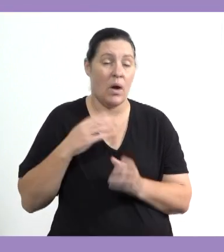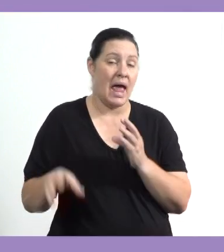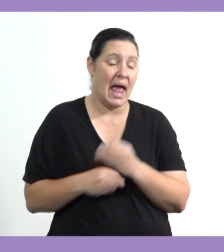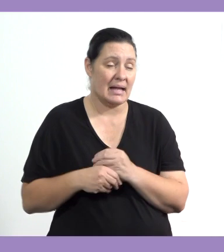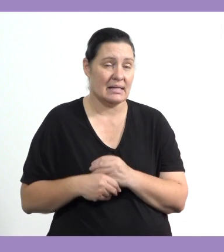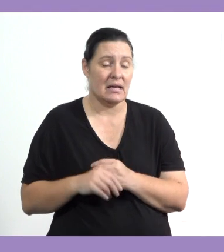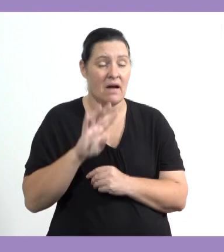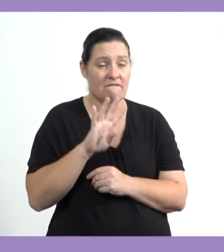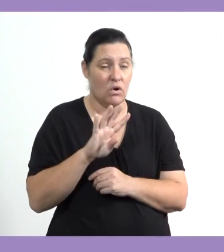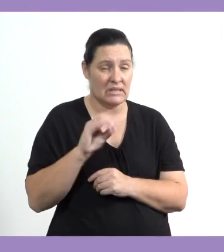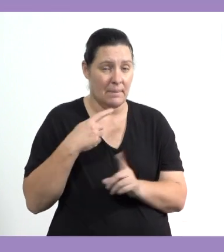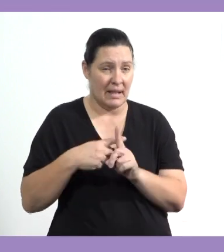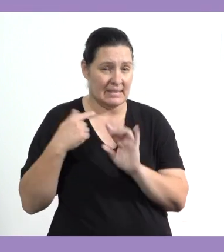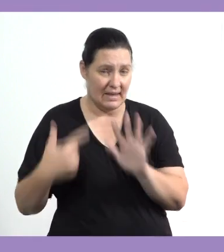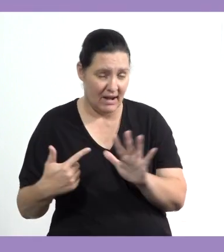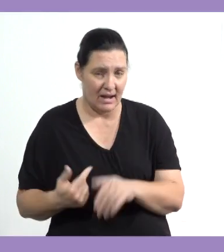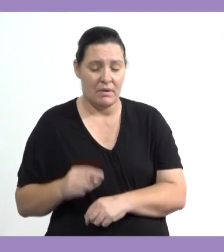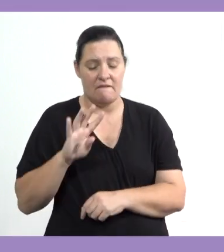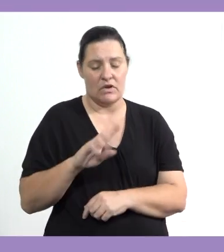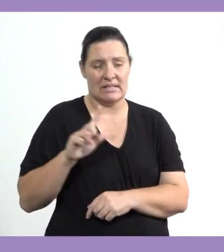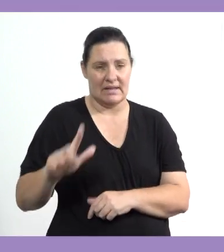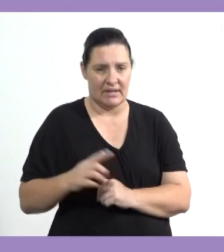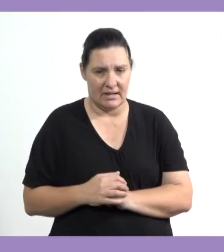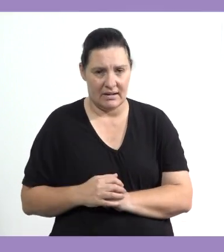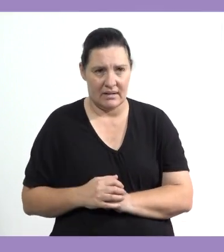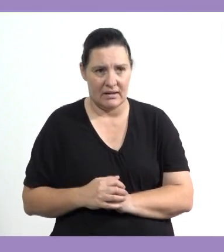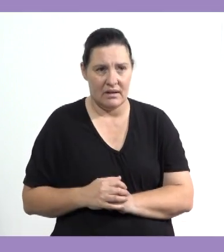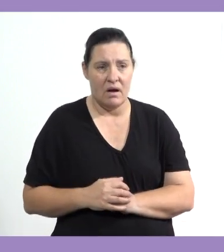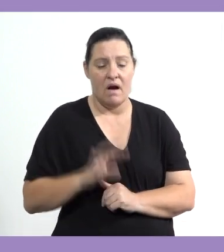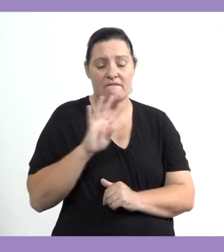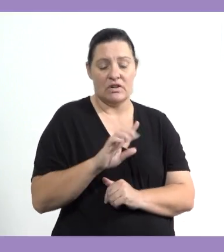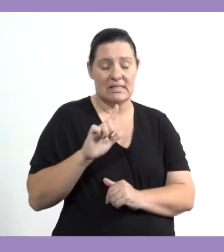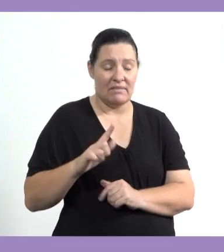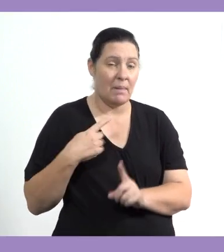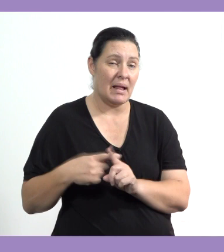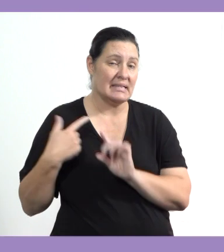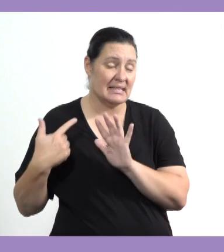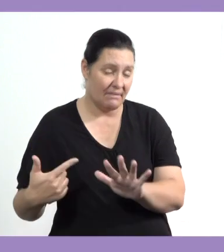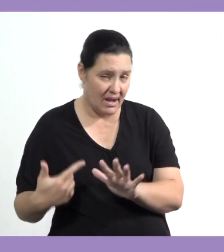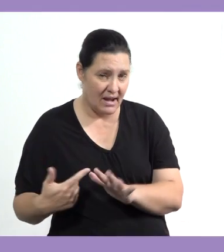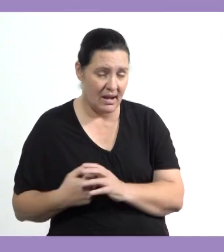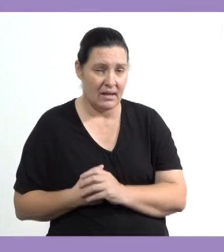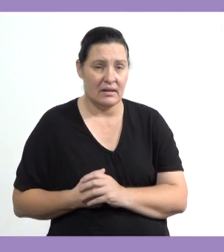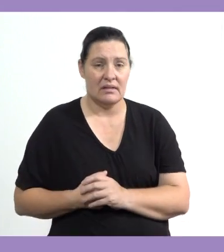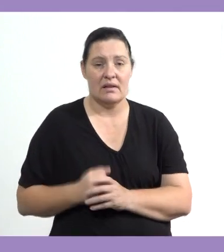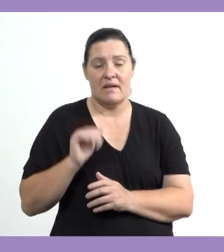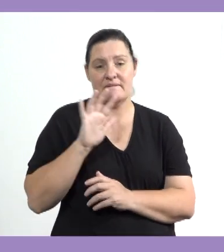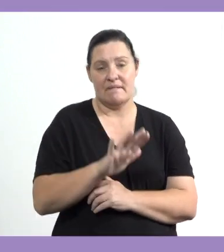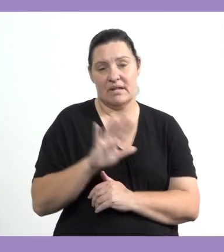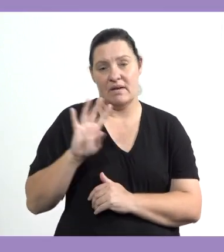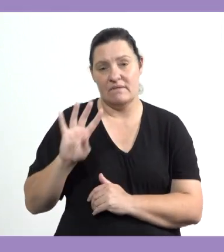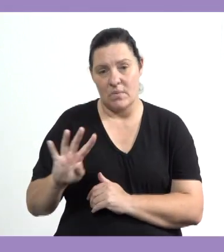And if we add 7 to 40, that will give us 47. And if we add 7 to 47, that will give